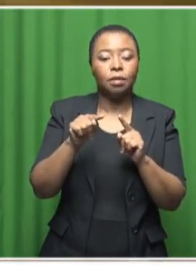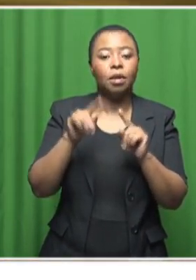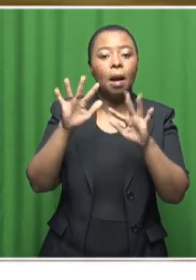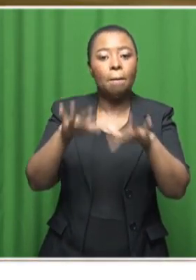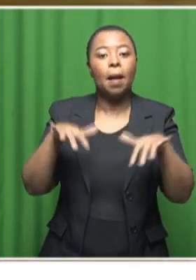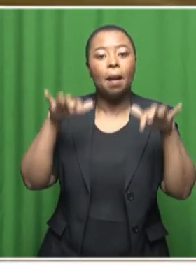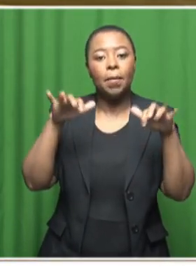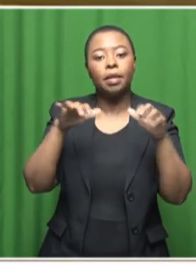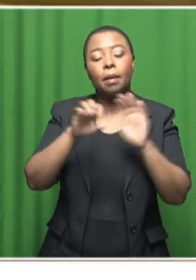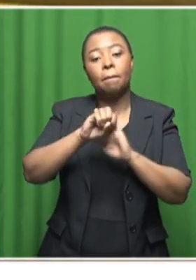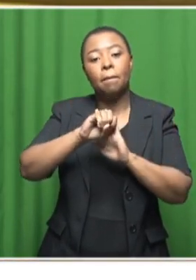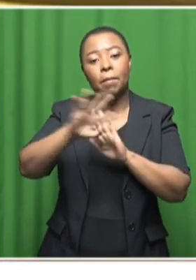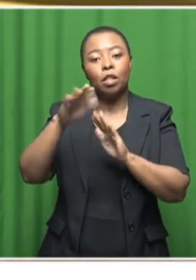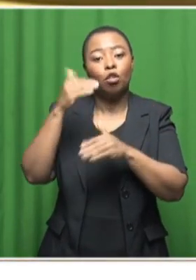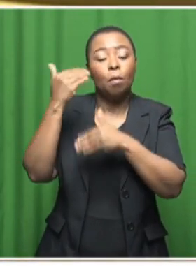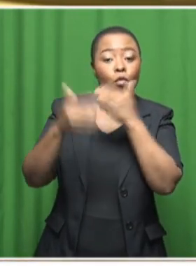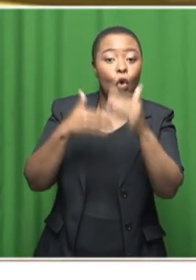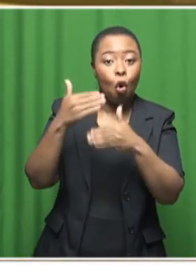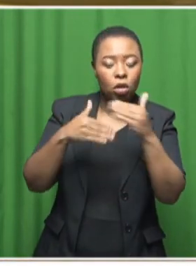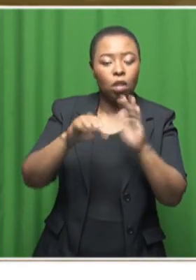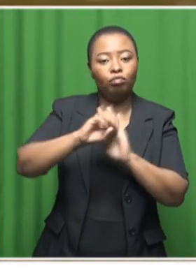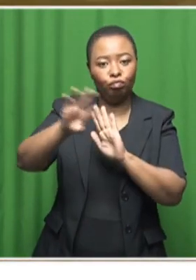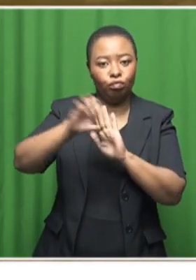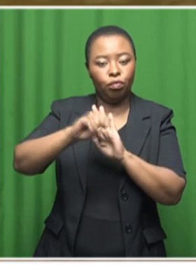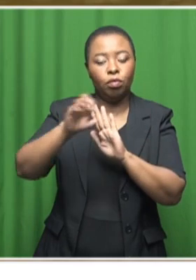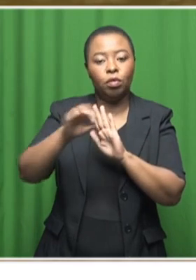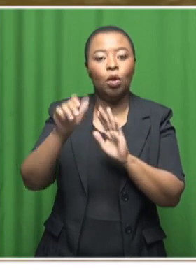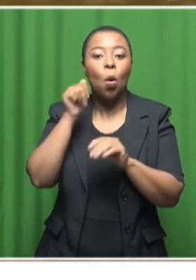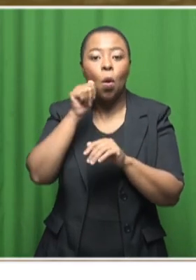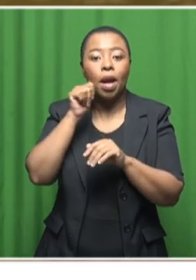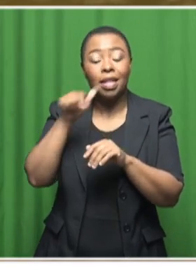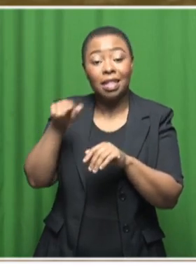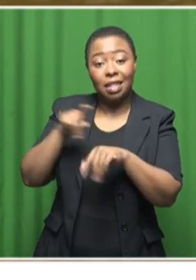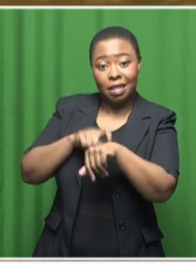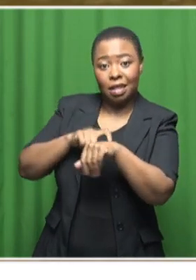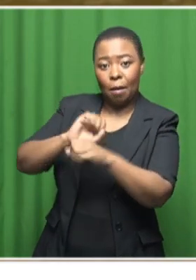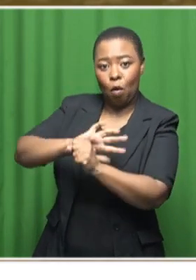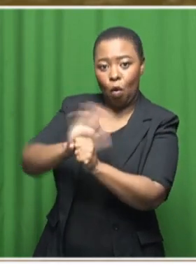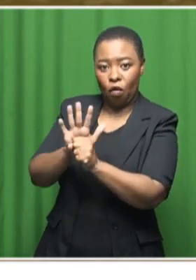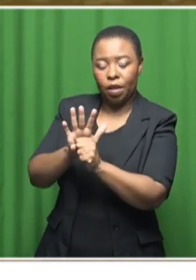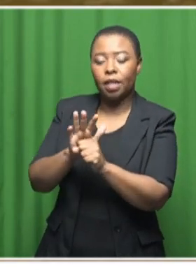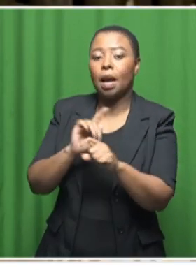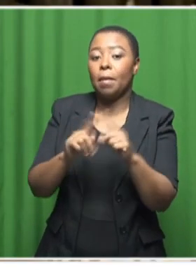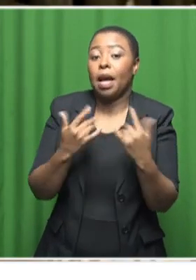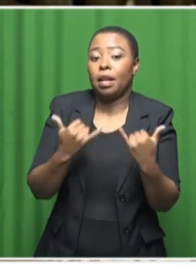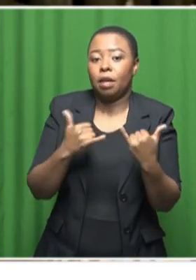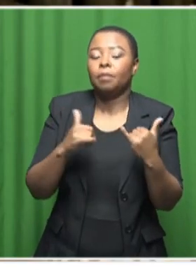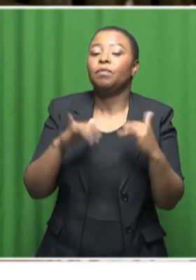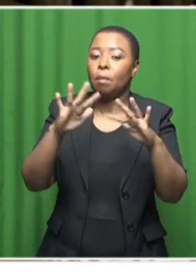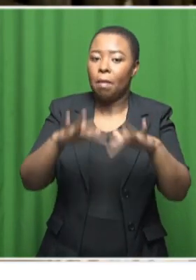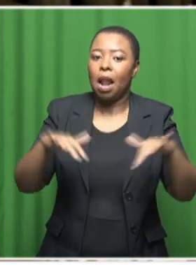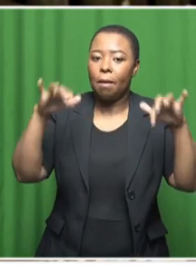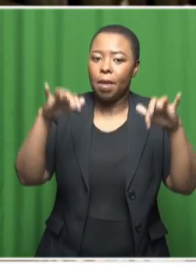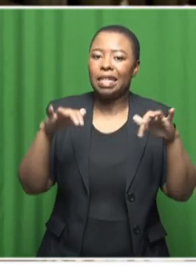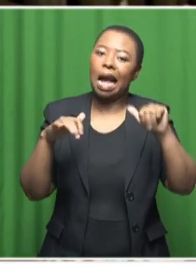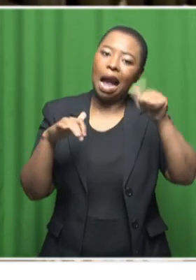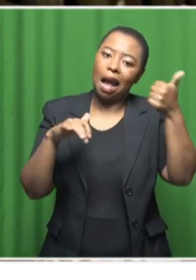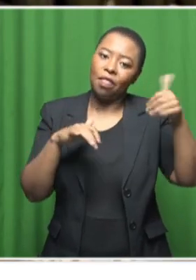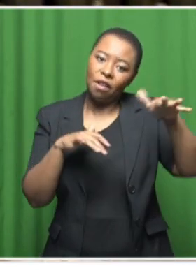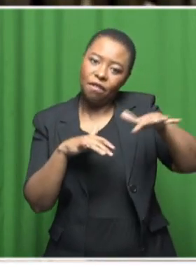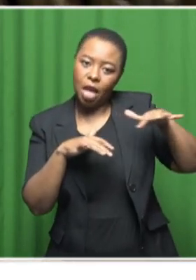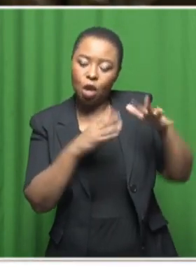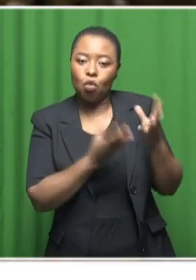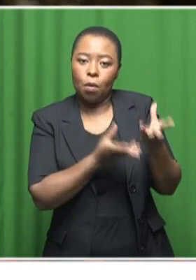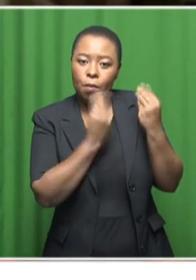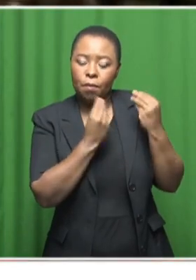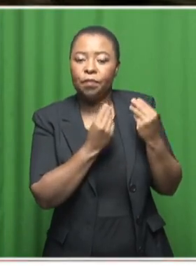public access processes, especially during COVID. Parliament therefore had to find alternative venues and